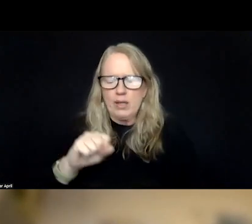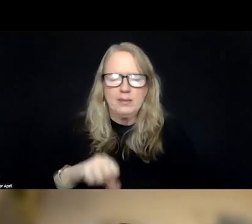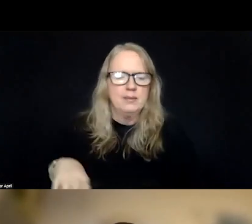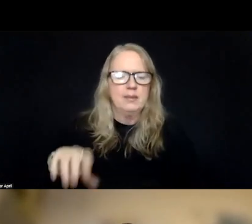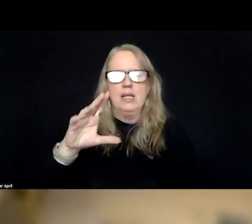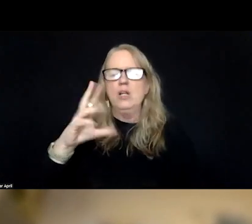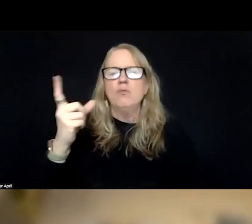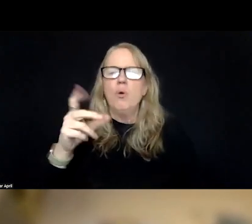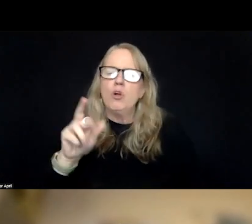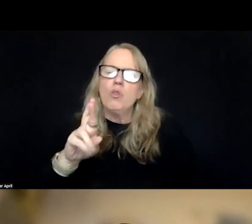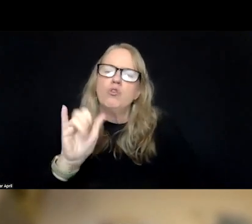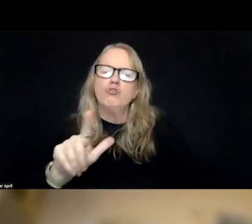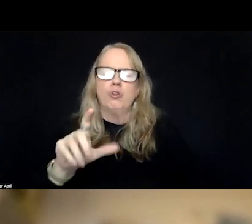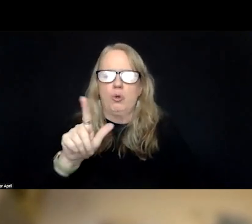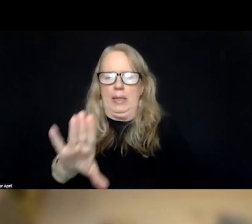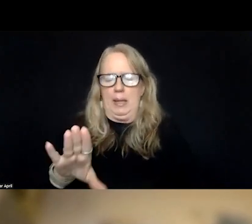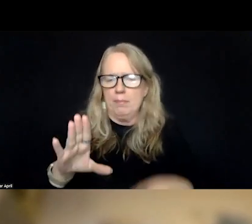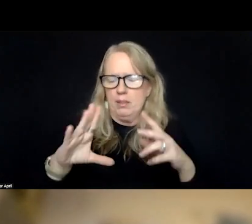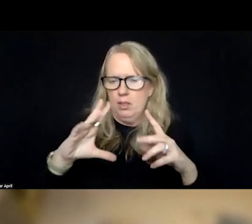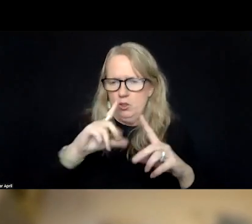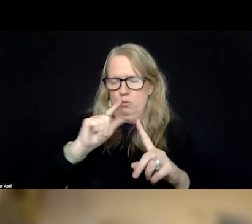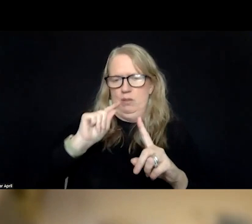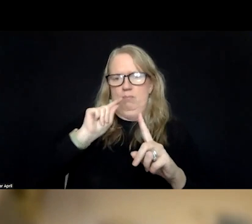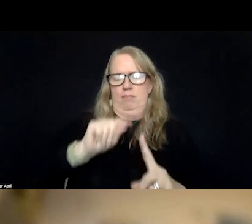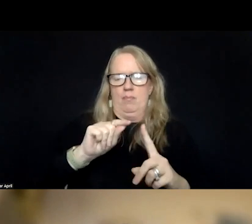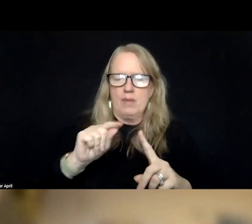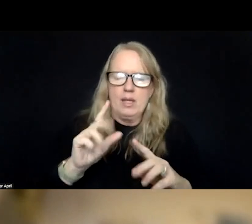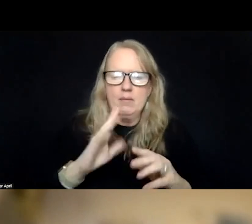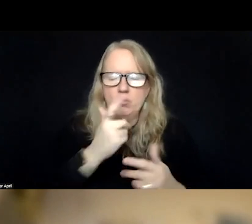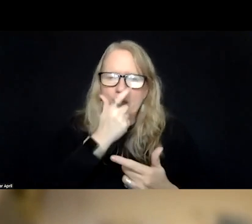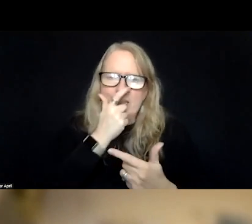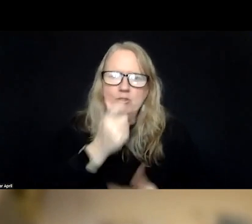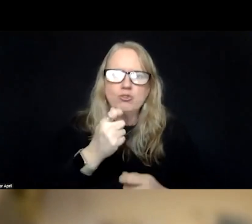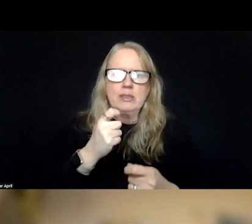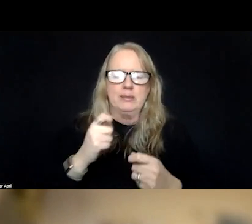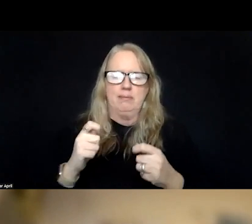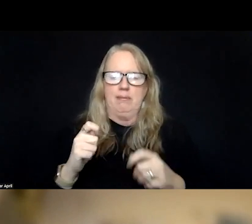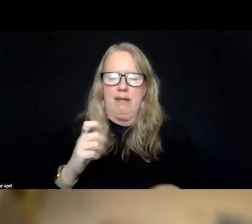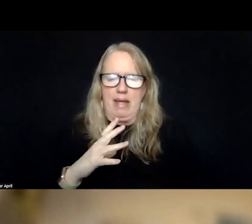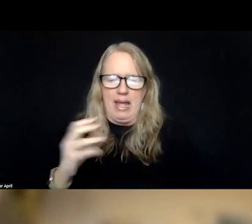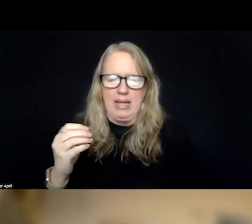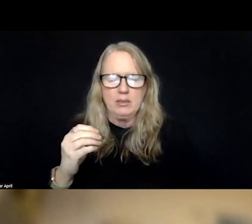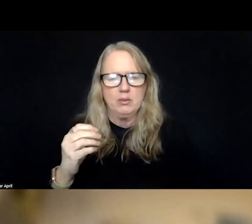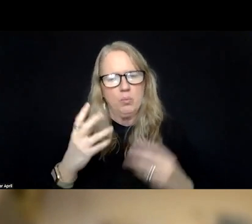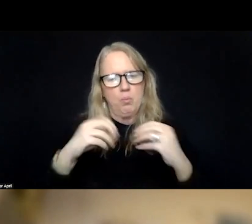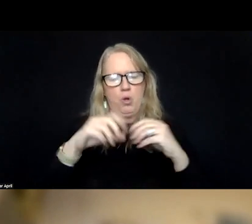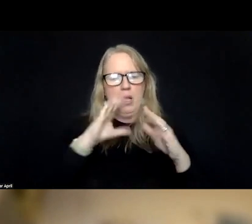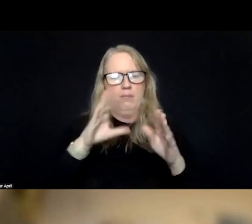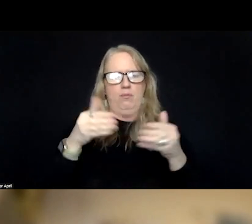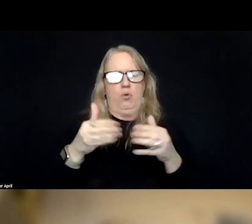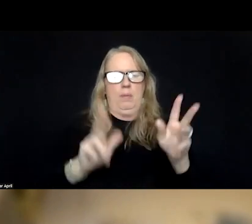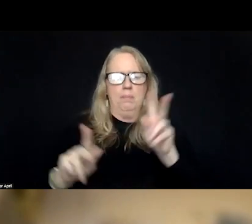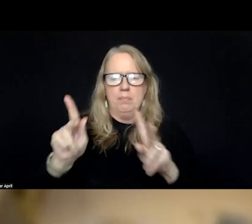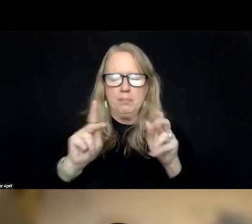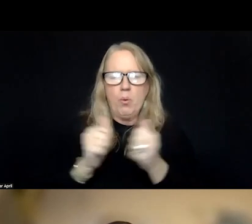Journal Club, which basically looks at an article of interest. Given the focus on people with